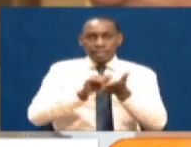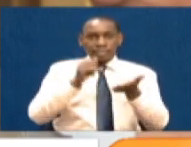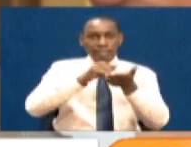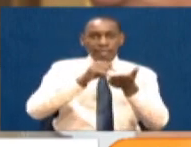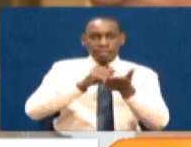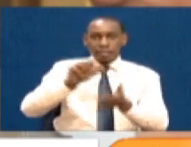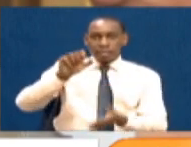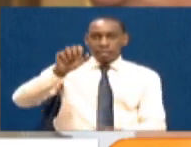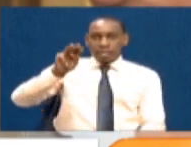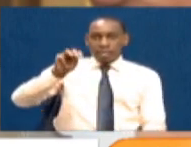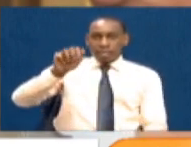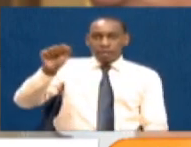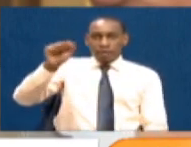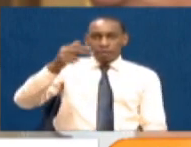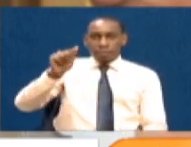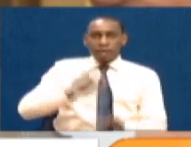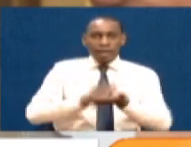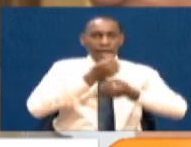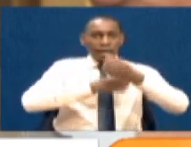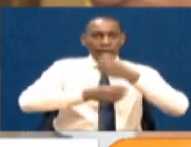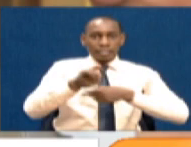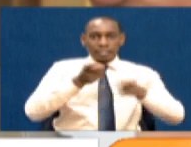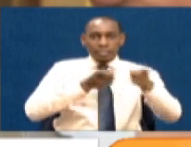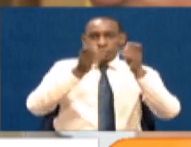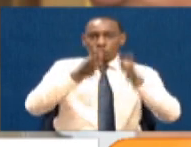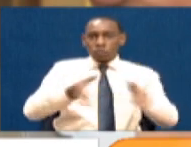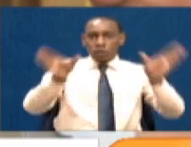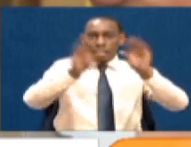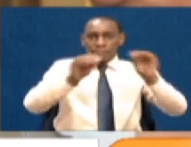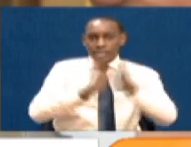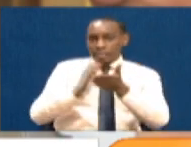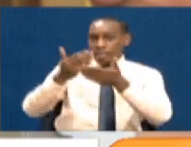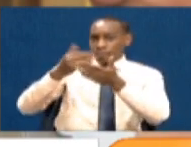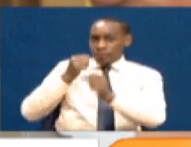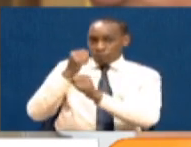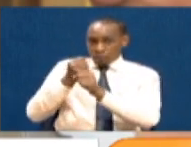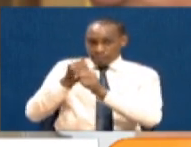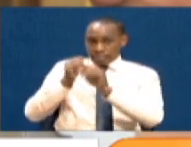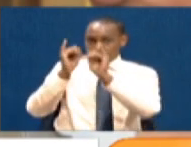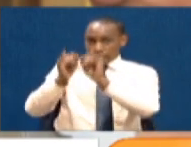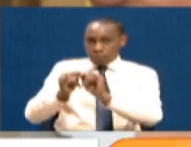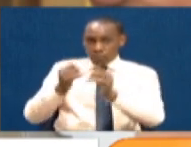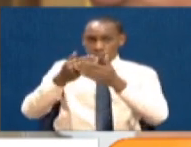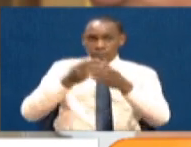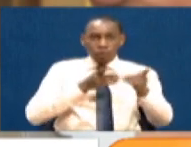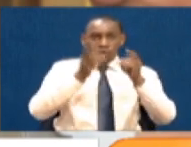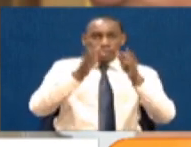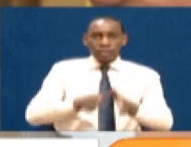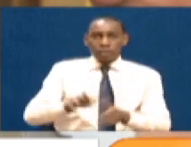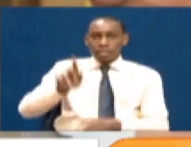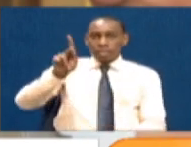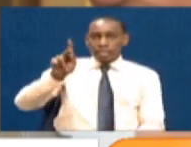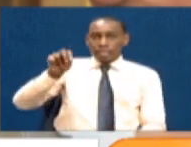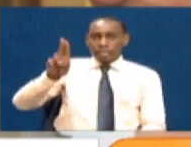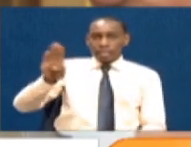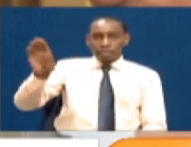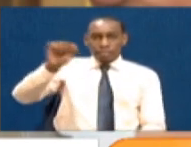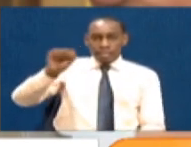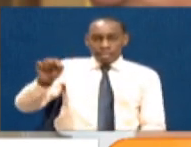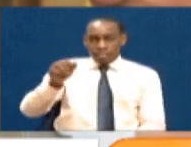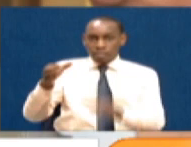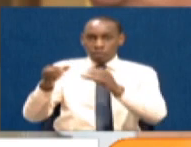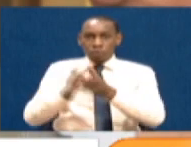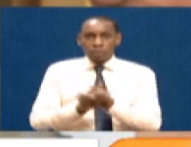included Stephen Masha, the acting Controller of Budget. Prior to her current assignment, she was a director of the Kenya National Bureau of